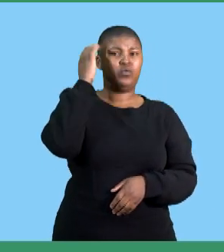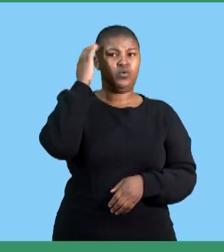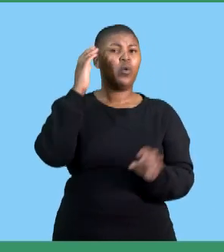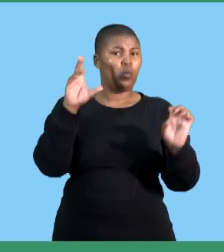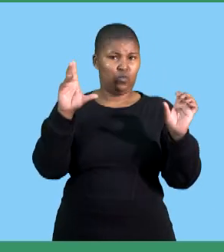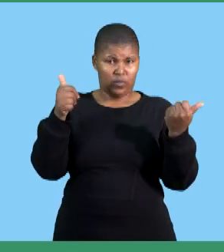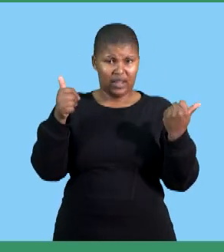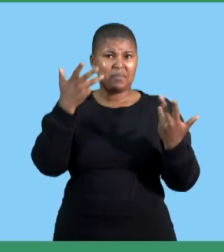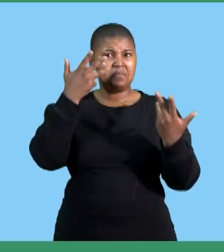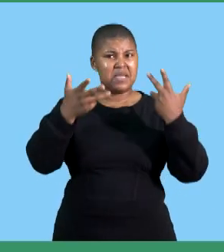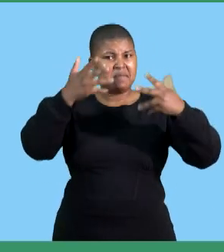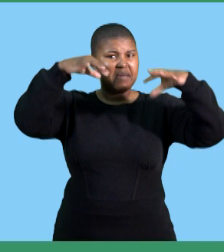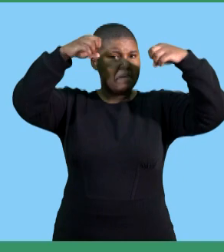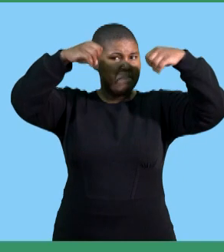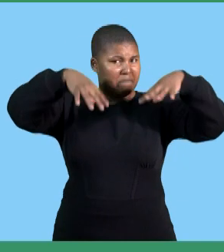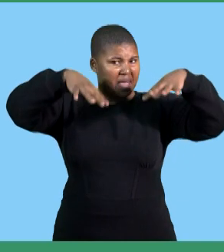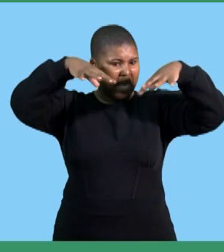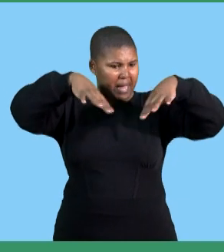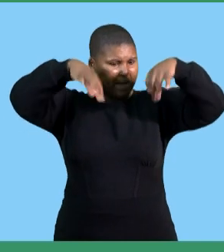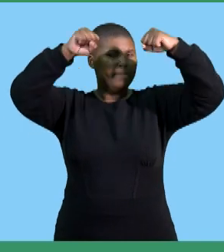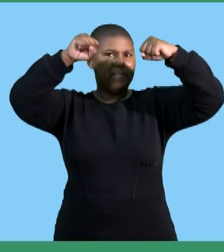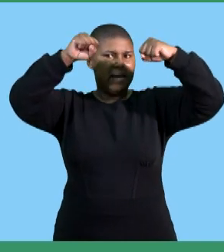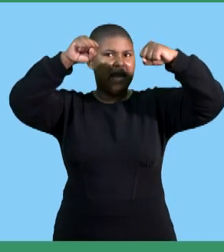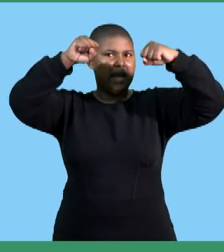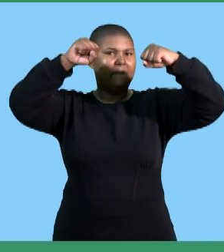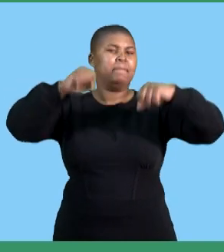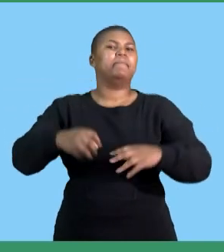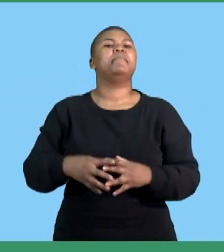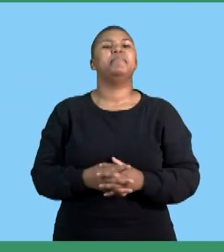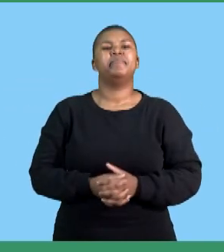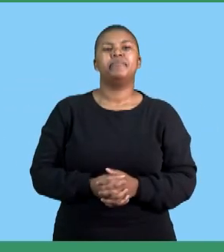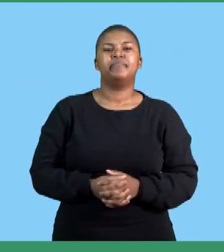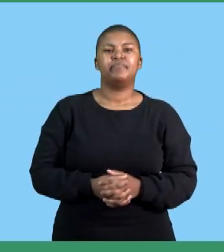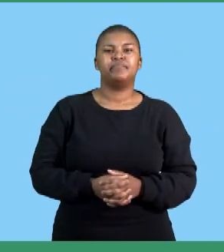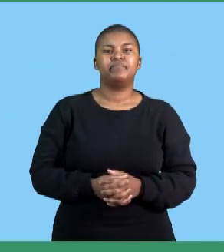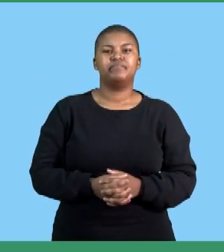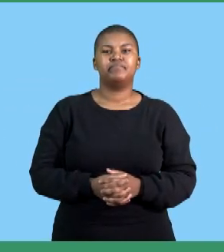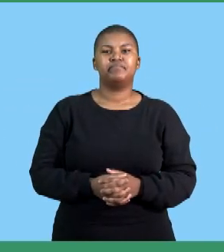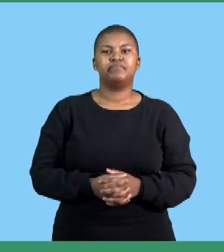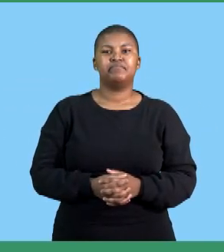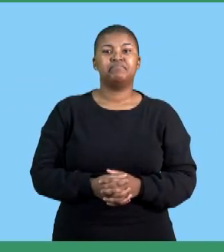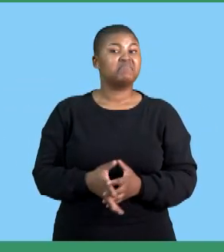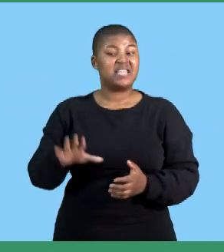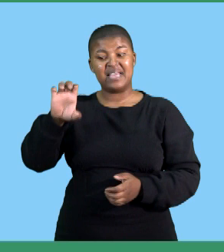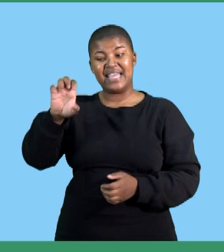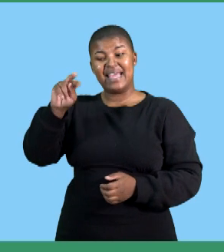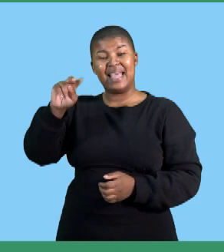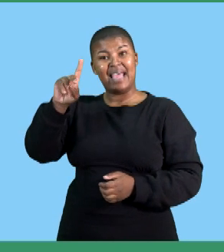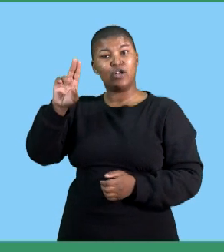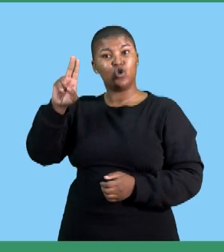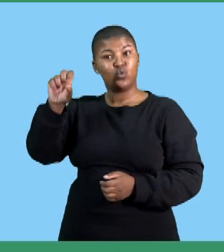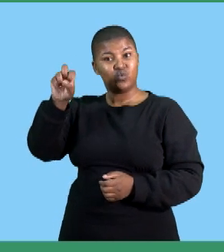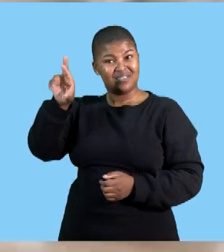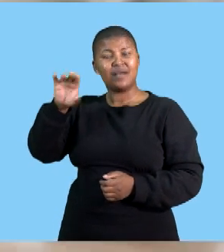the loss of the electrical power supply to an end user. So an end user in this case would